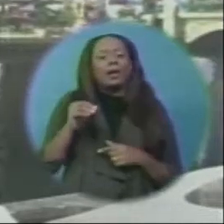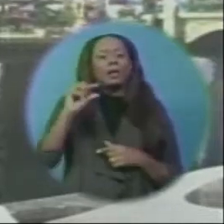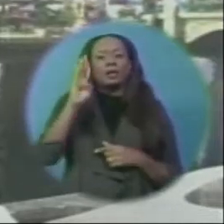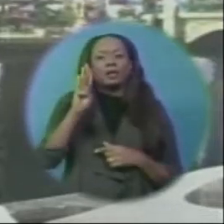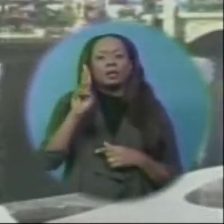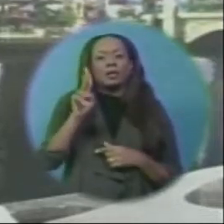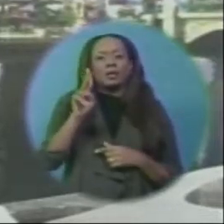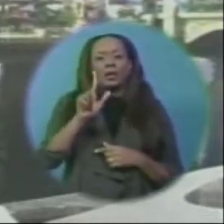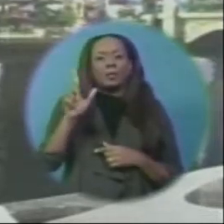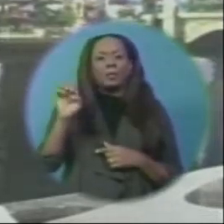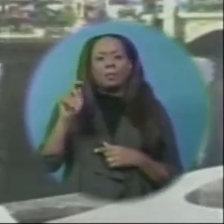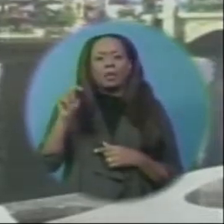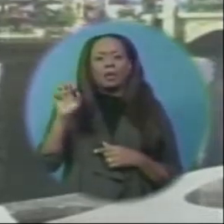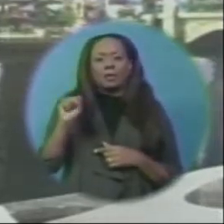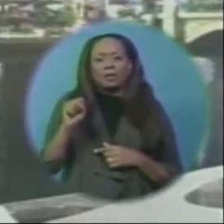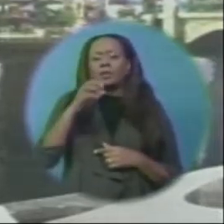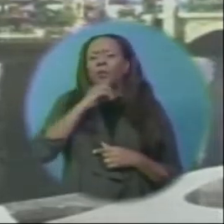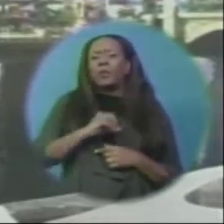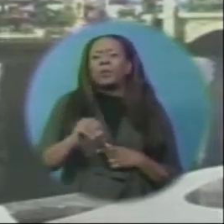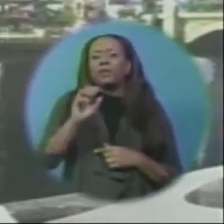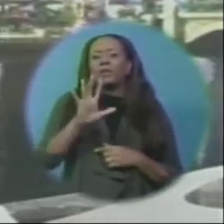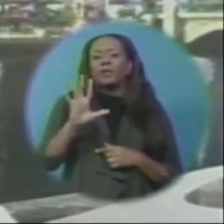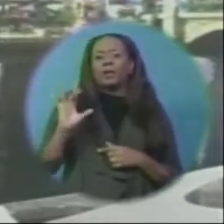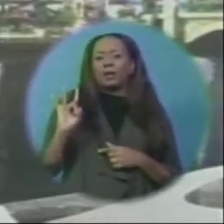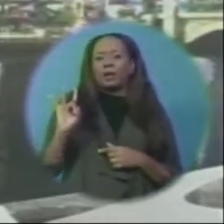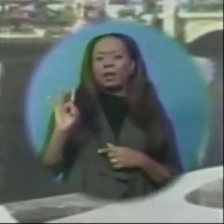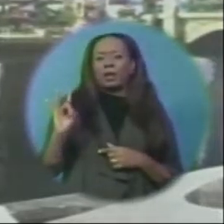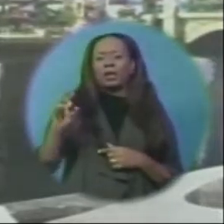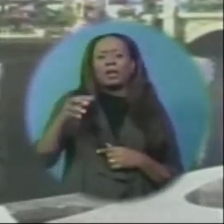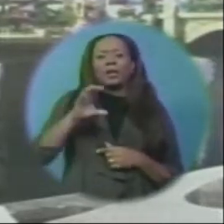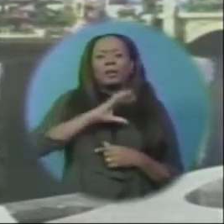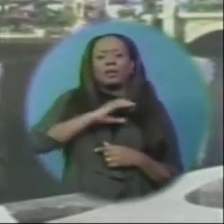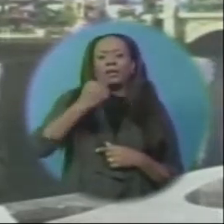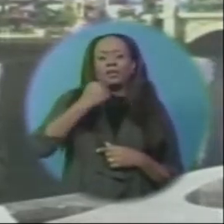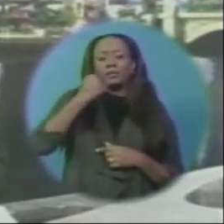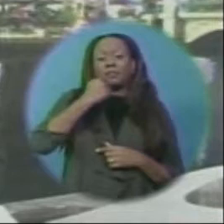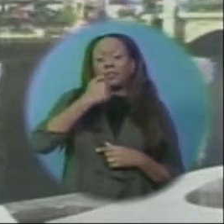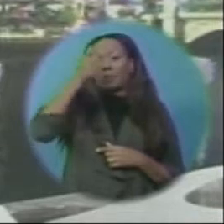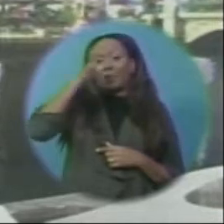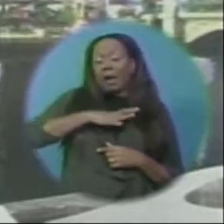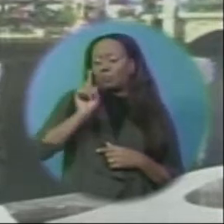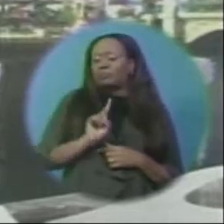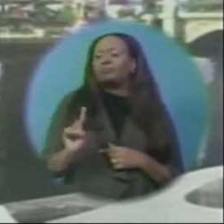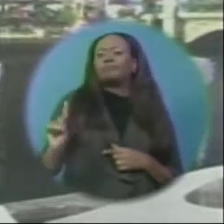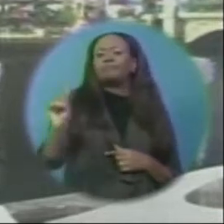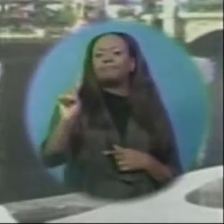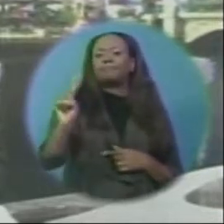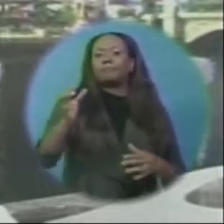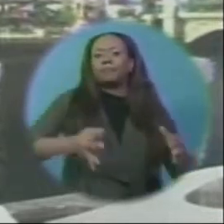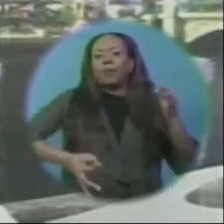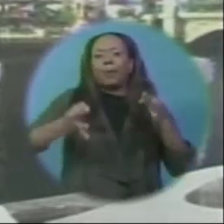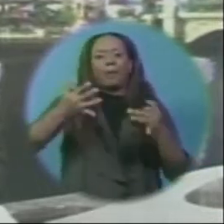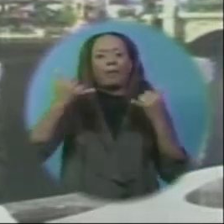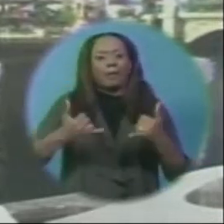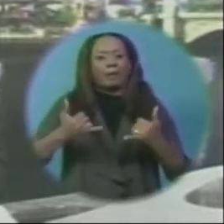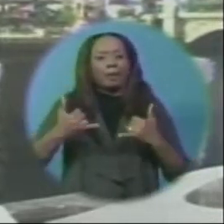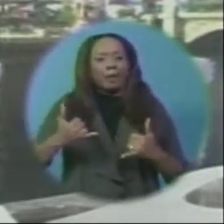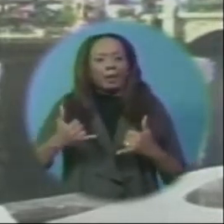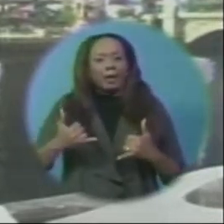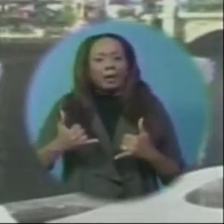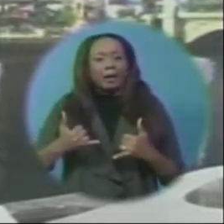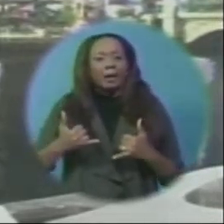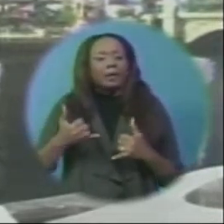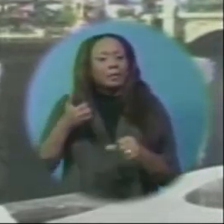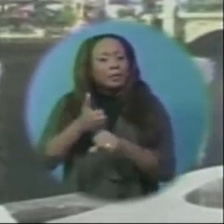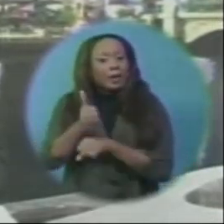58-year-old Leon DeCosta Hoyt of Pori Spring. Police say Hoyt appeared before Magistrate Ian Weeks in the District D Magistrate